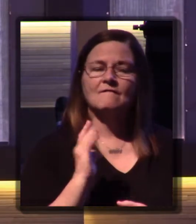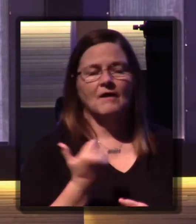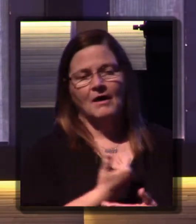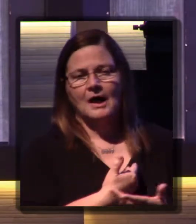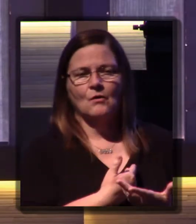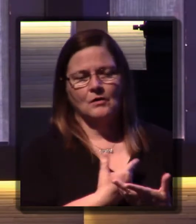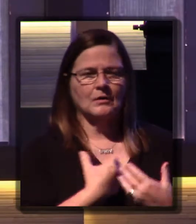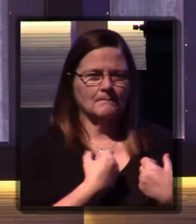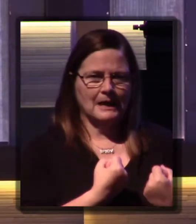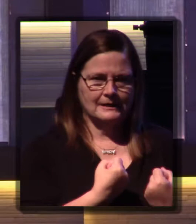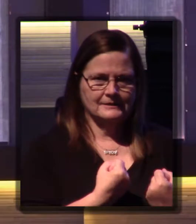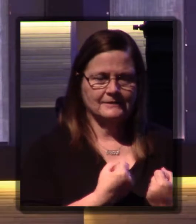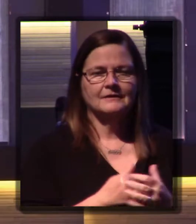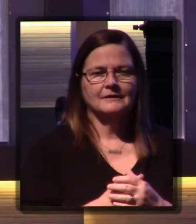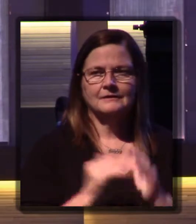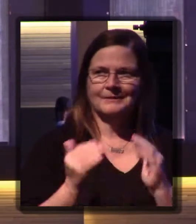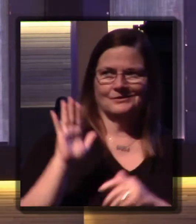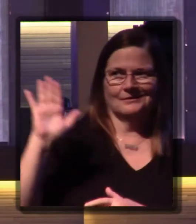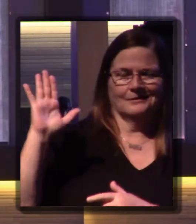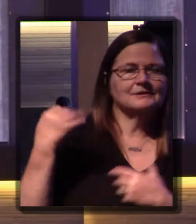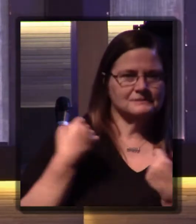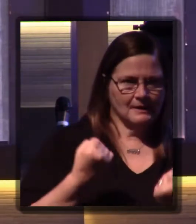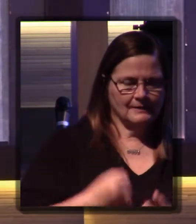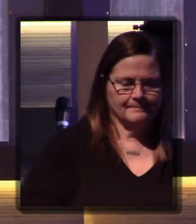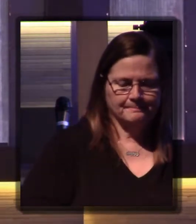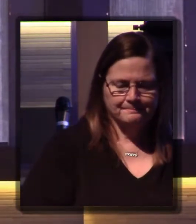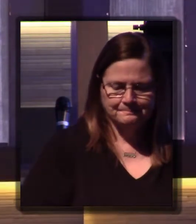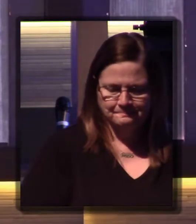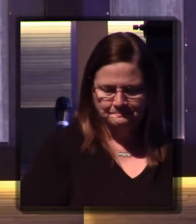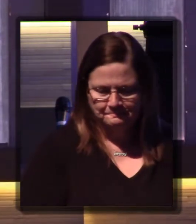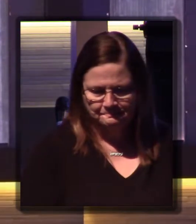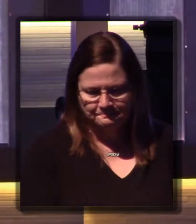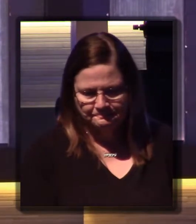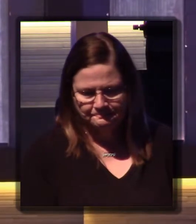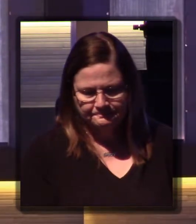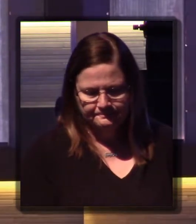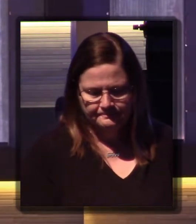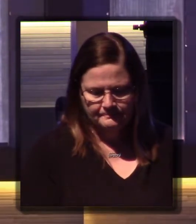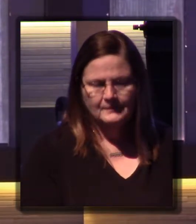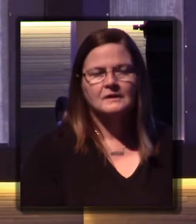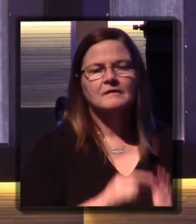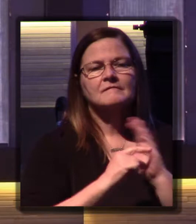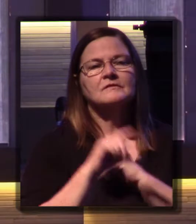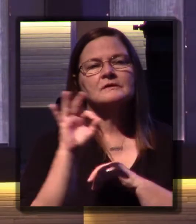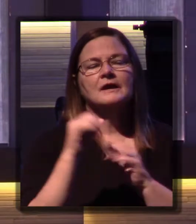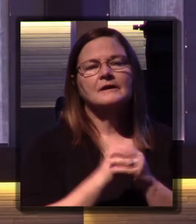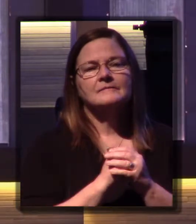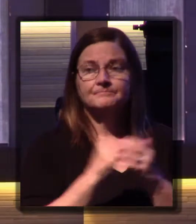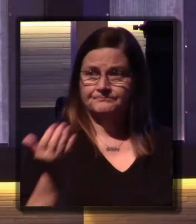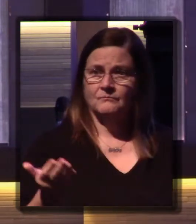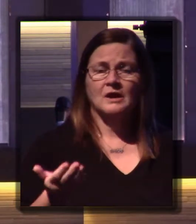will. I'm going to contrast the idea of man's might and God's might here. And so he says, in verse 9 of chapter